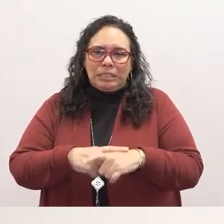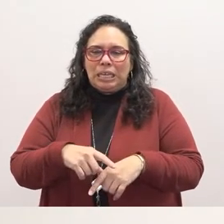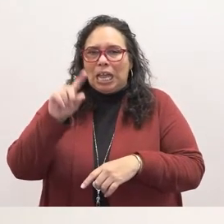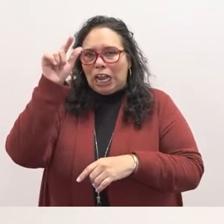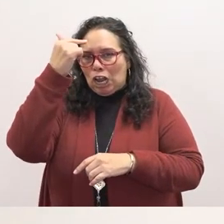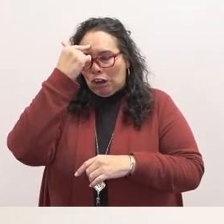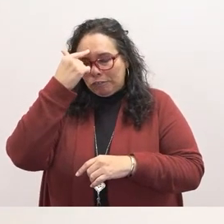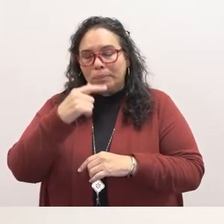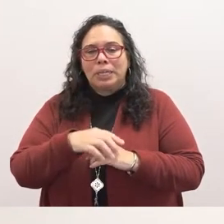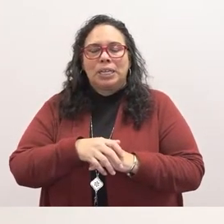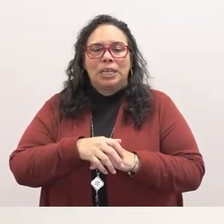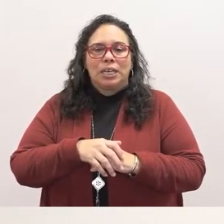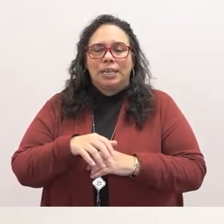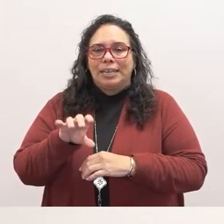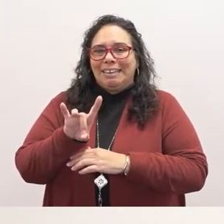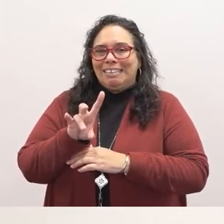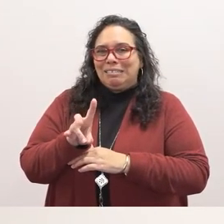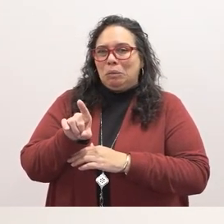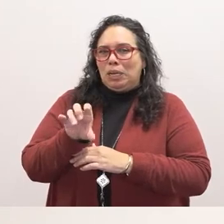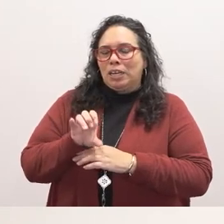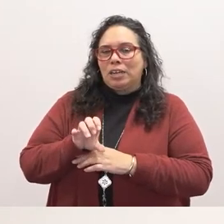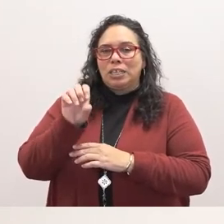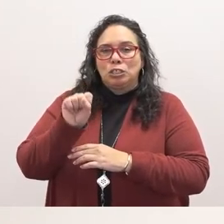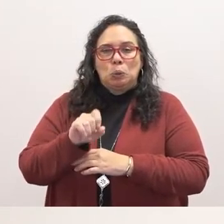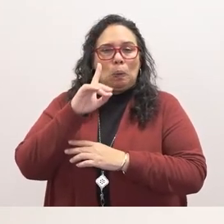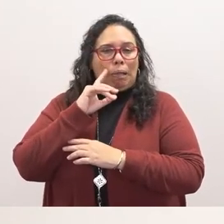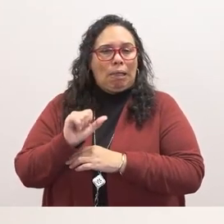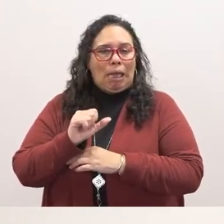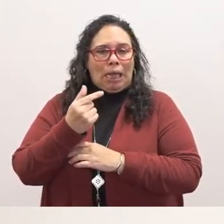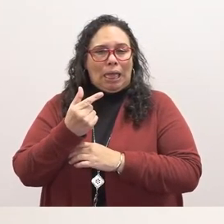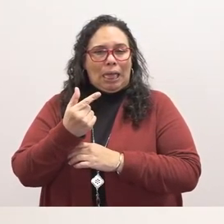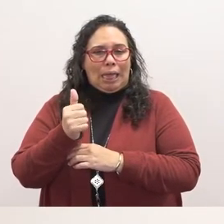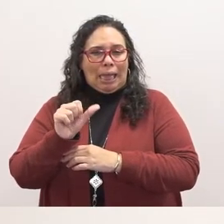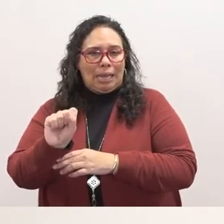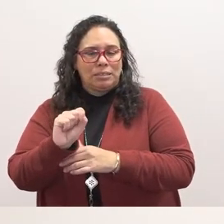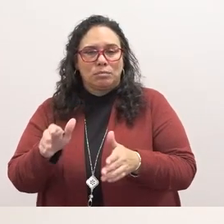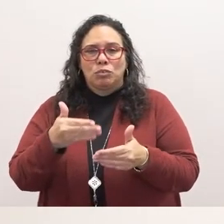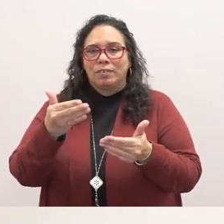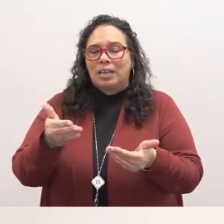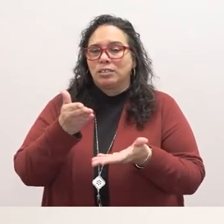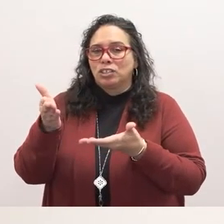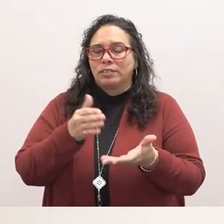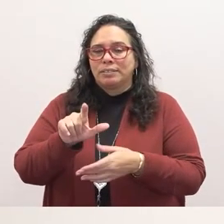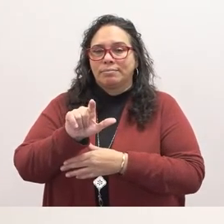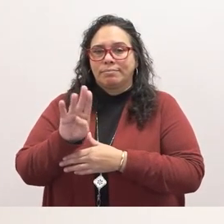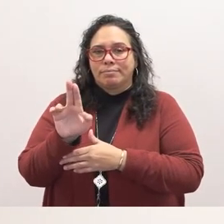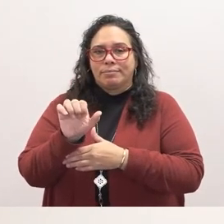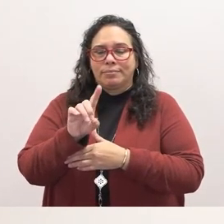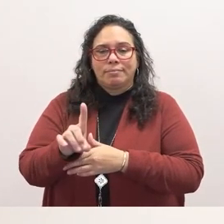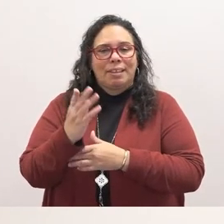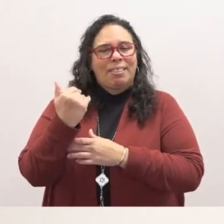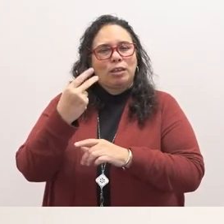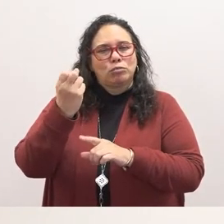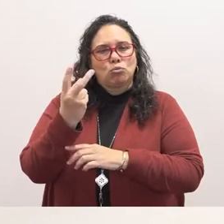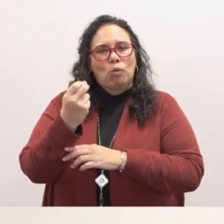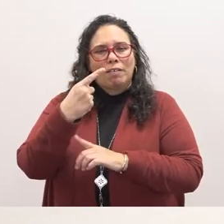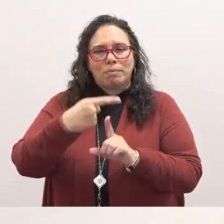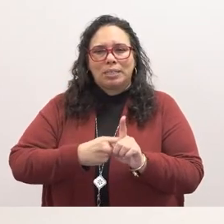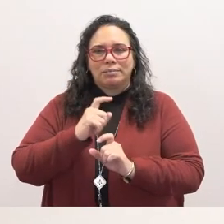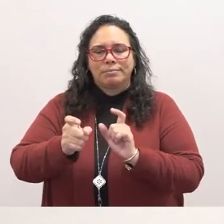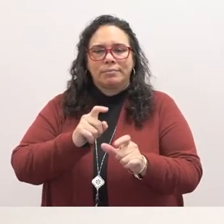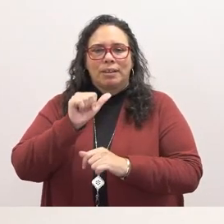and 87100. SoCal Gas has provided services to the Long Beach Unified School District and has in the last 12 months provided a donation